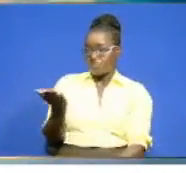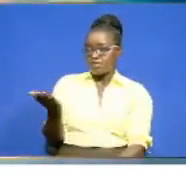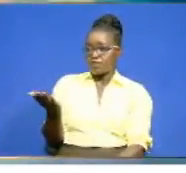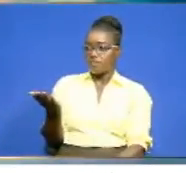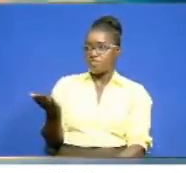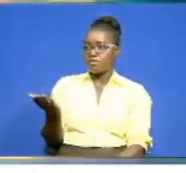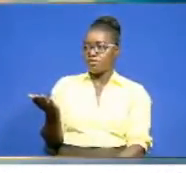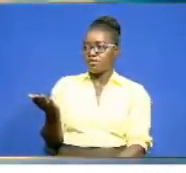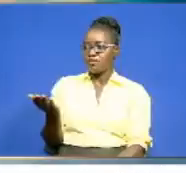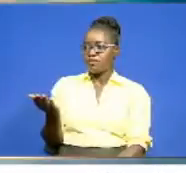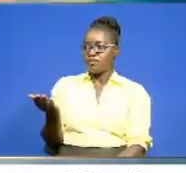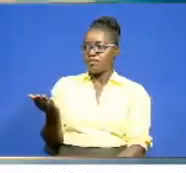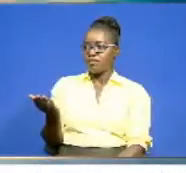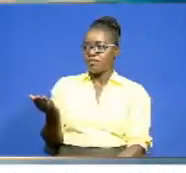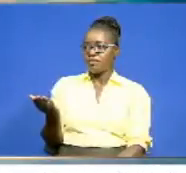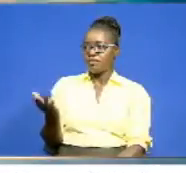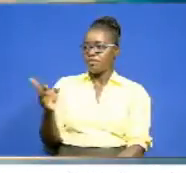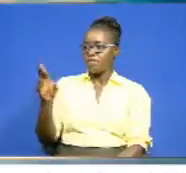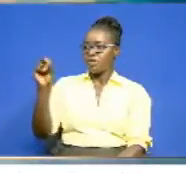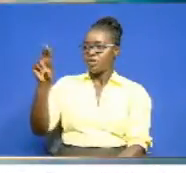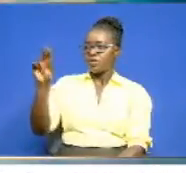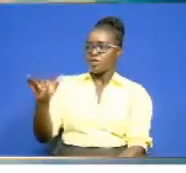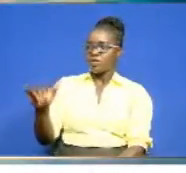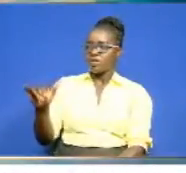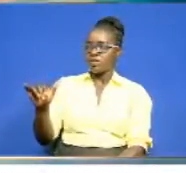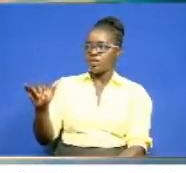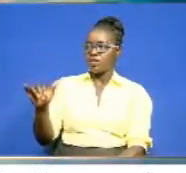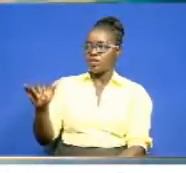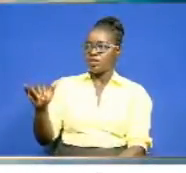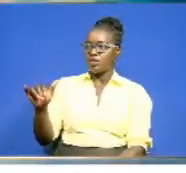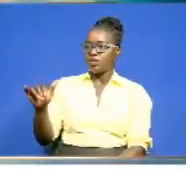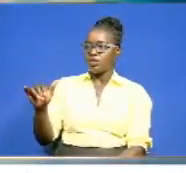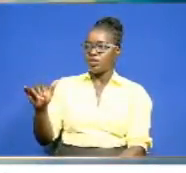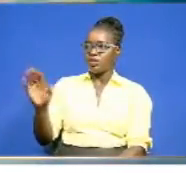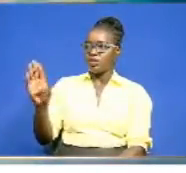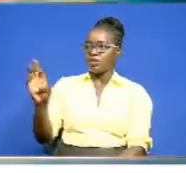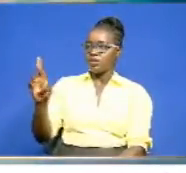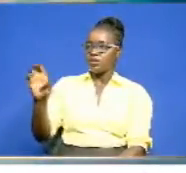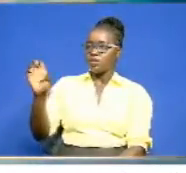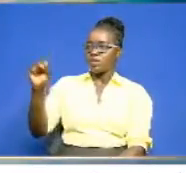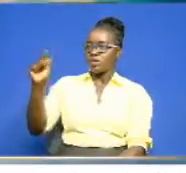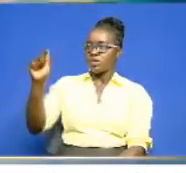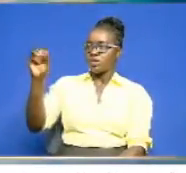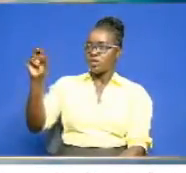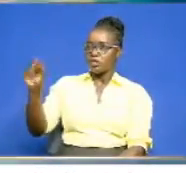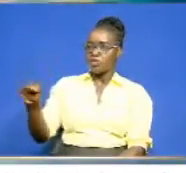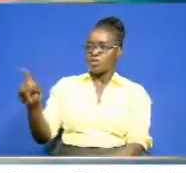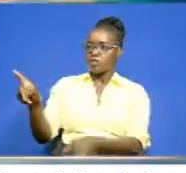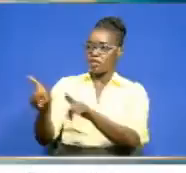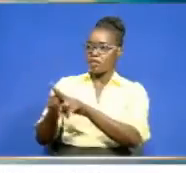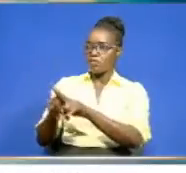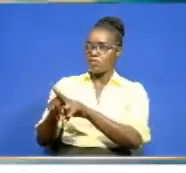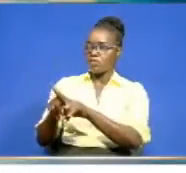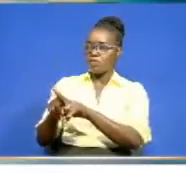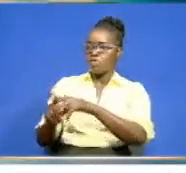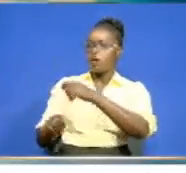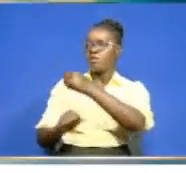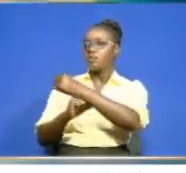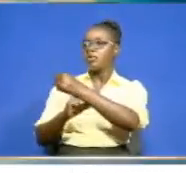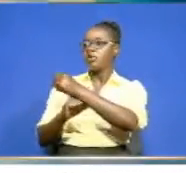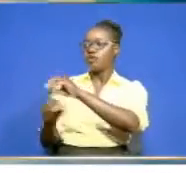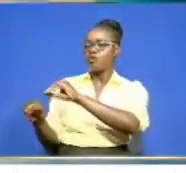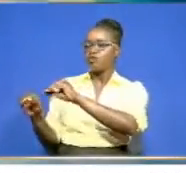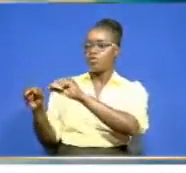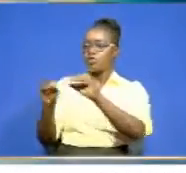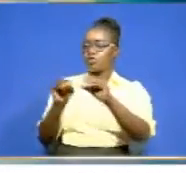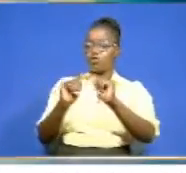we have Taylor Owich, Ronnie Ngundo, and then we have Preston Bungei. Mm-hmm. This could be the pillars of transition of this